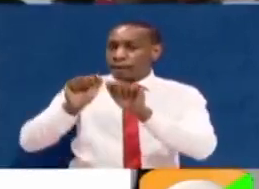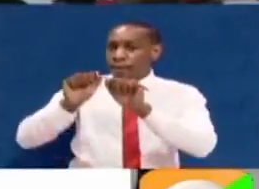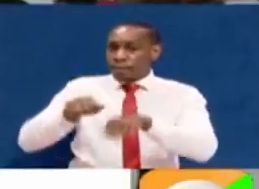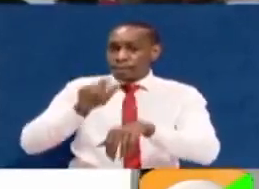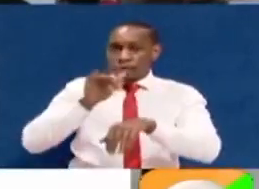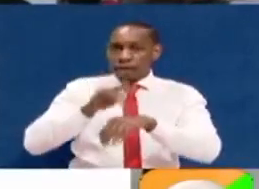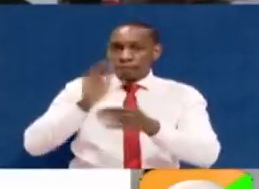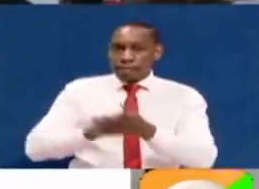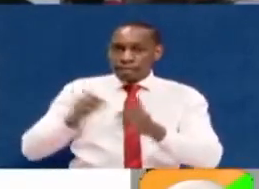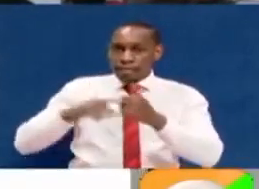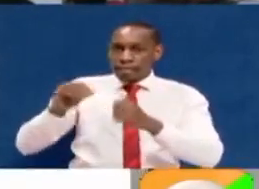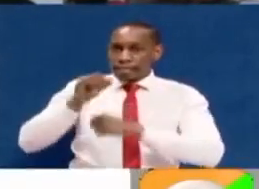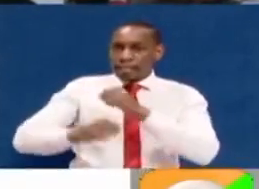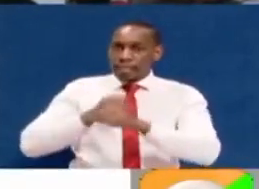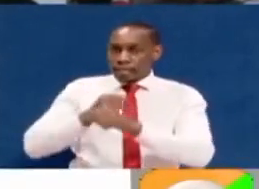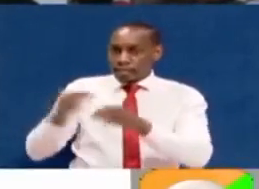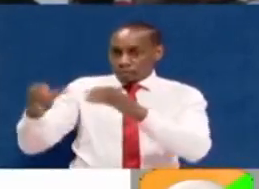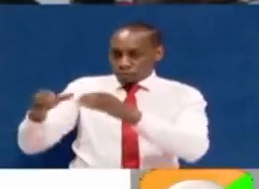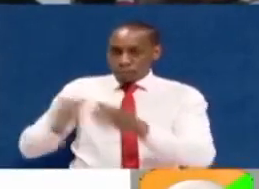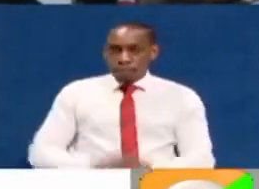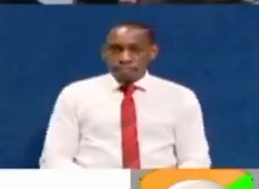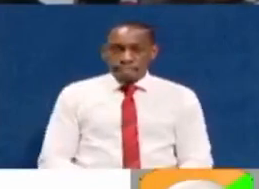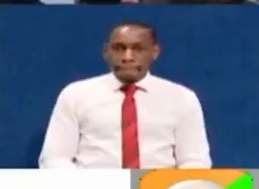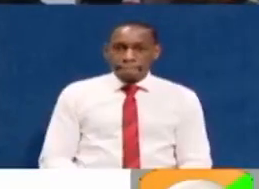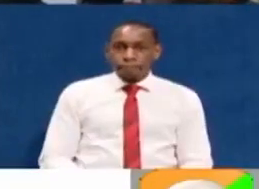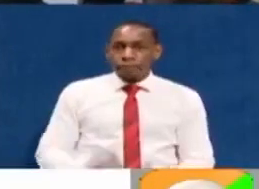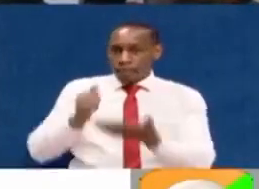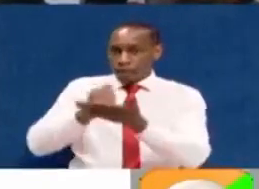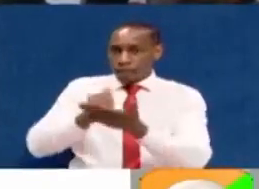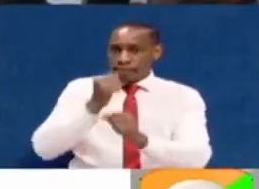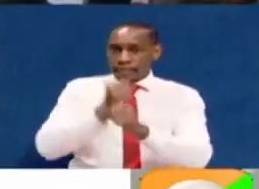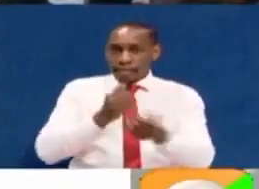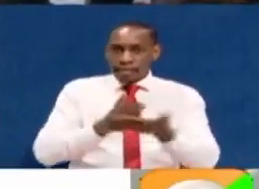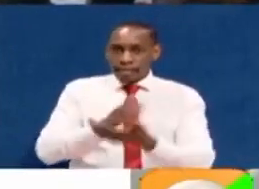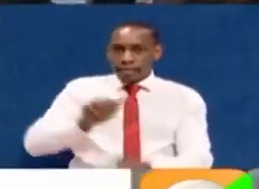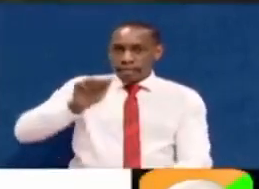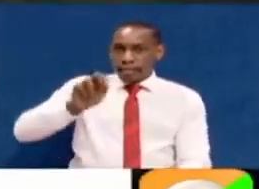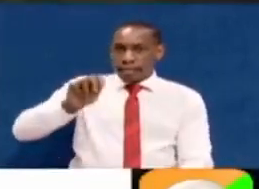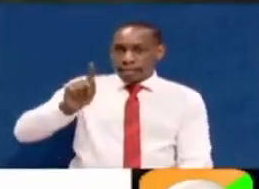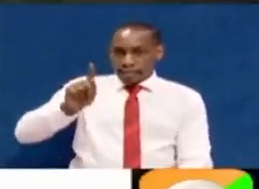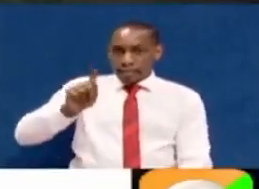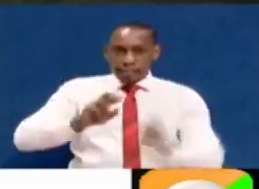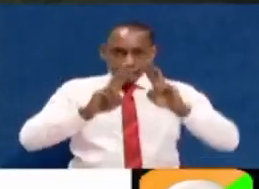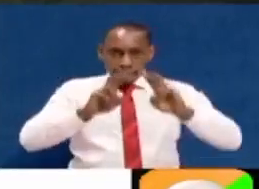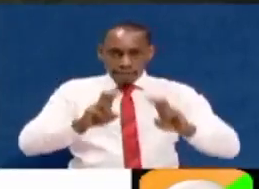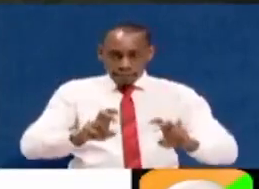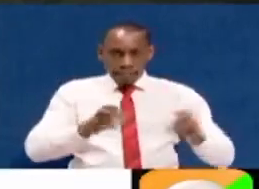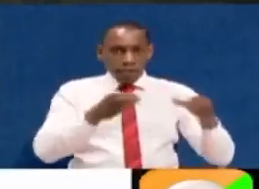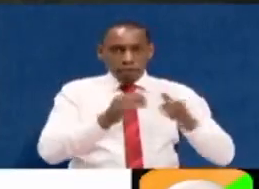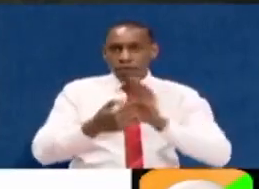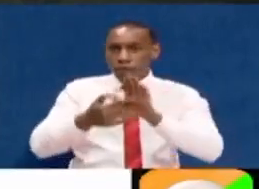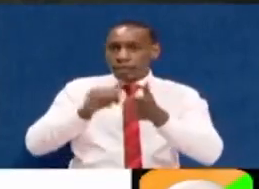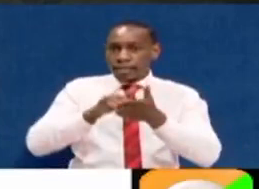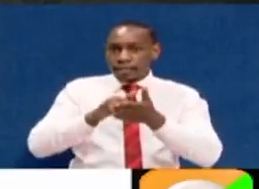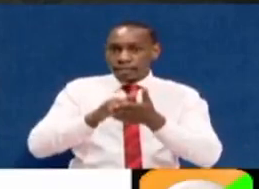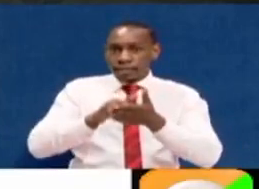the six-decade-long stability of the organization. An audit conducted by ANK Forensics and Investigations firm